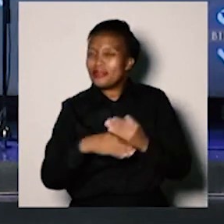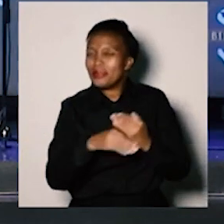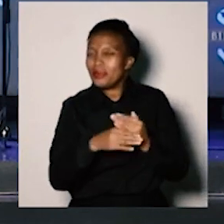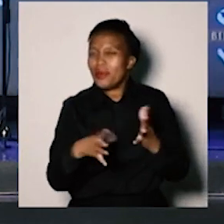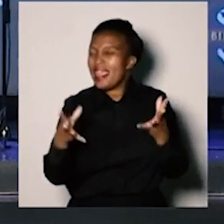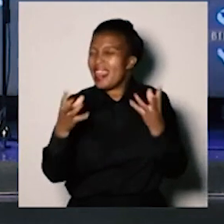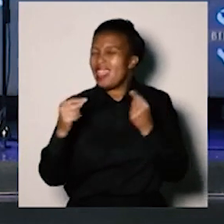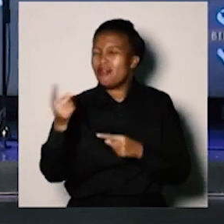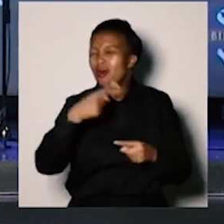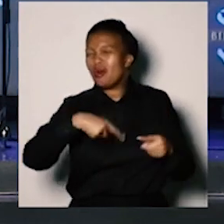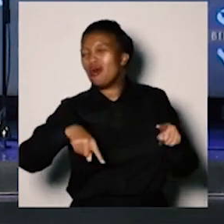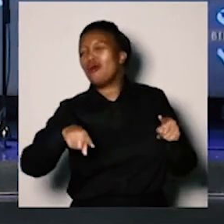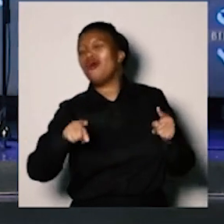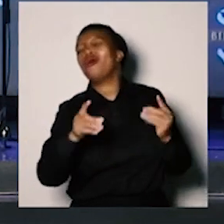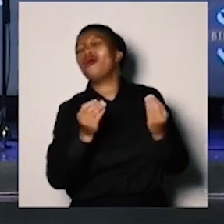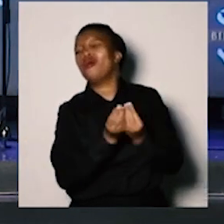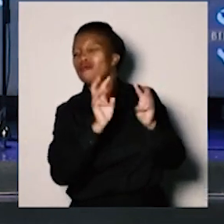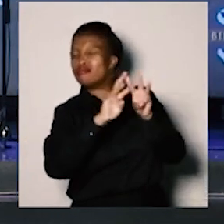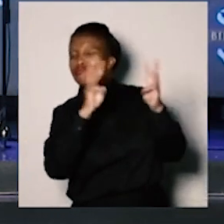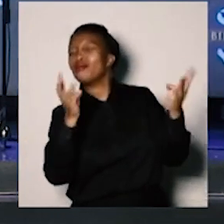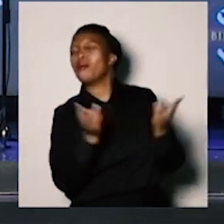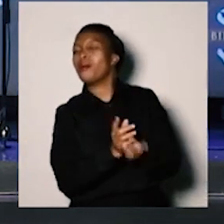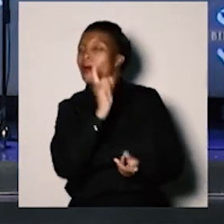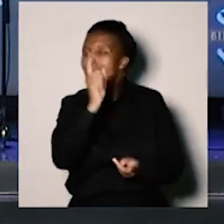world and lose his own soul?